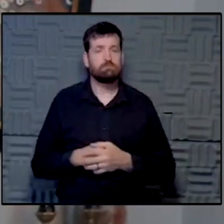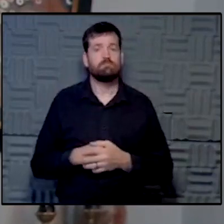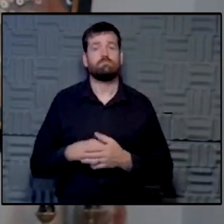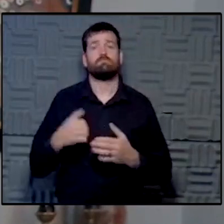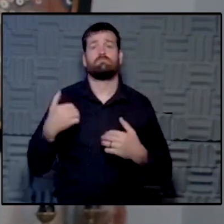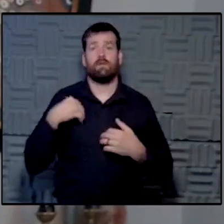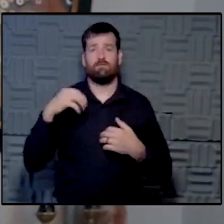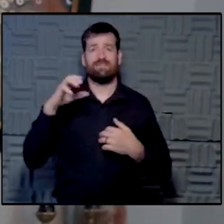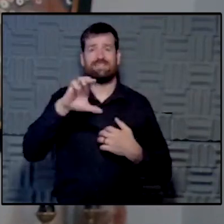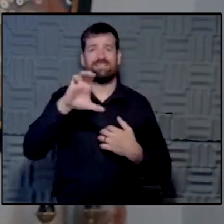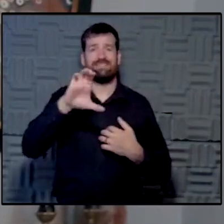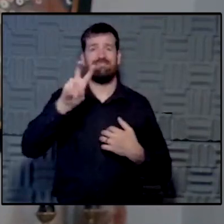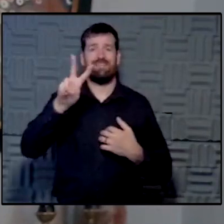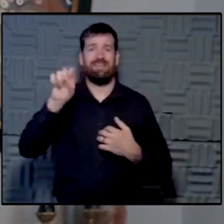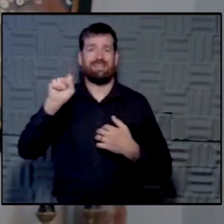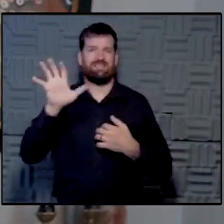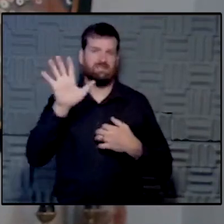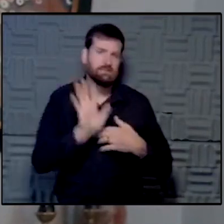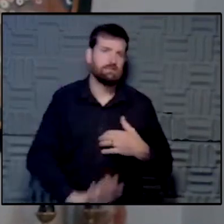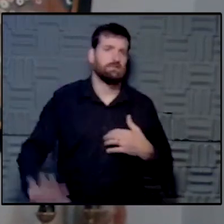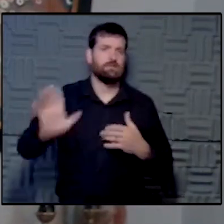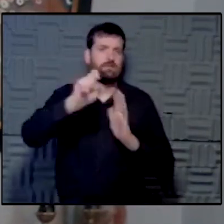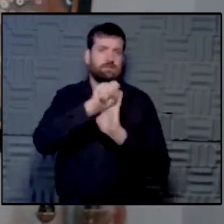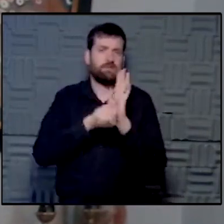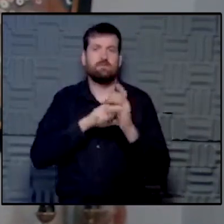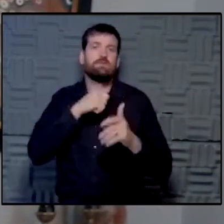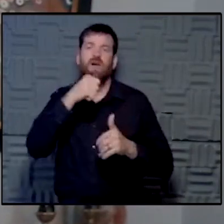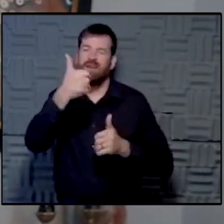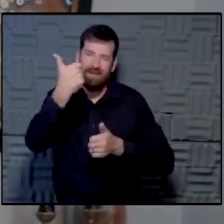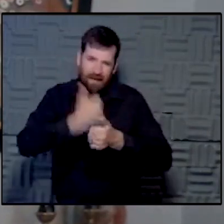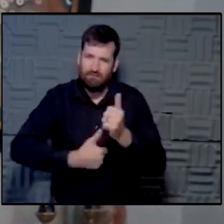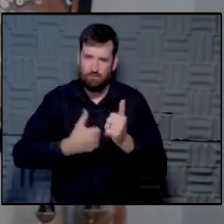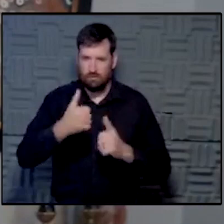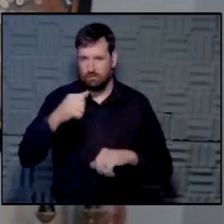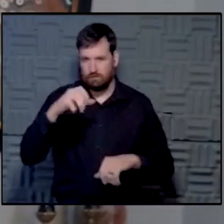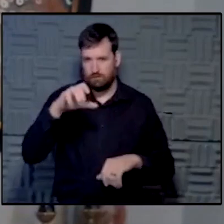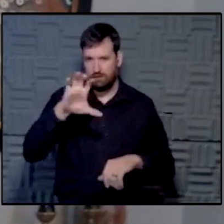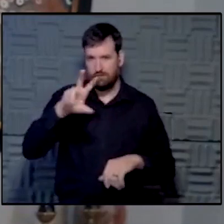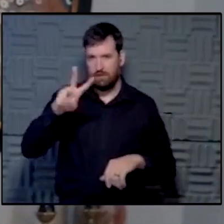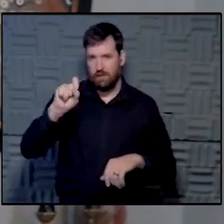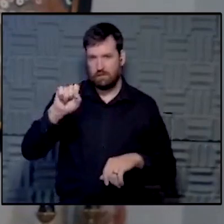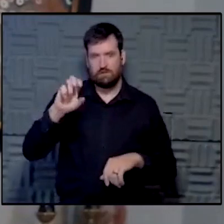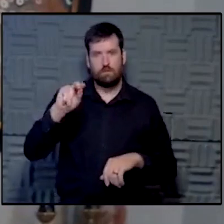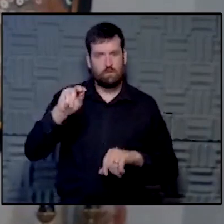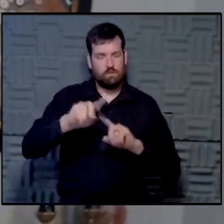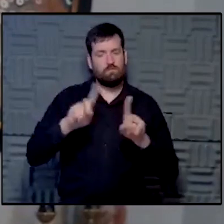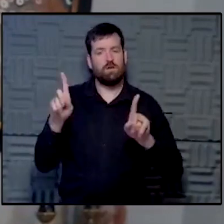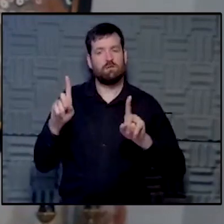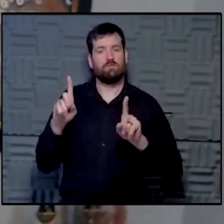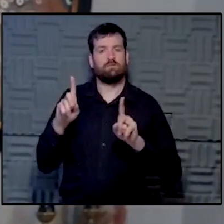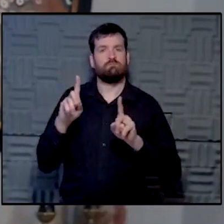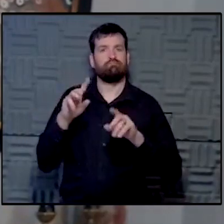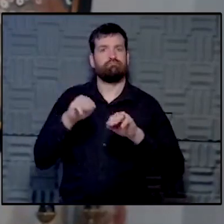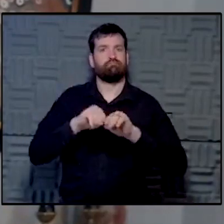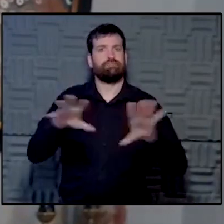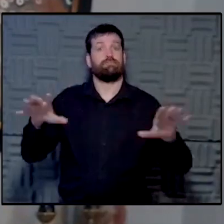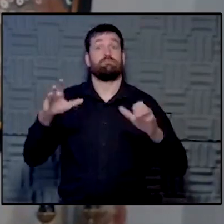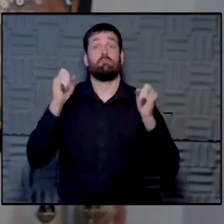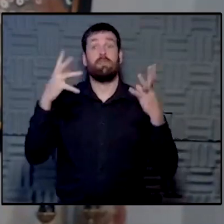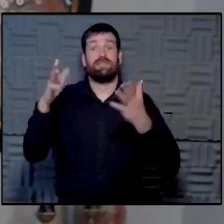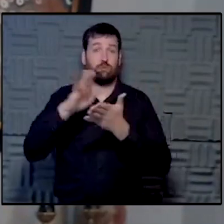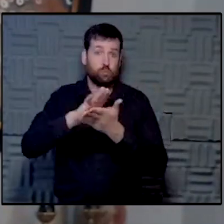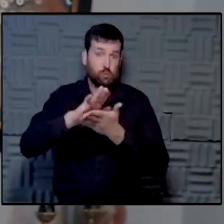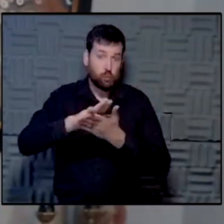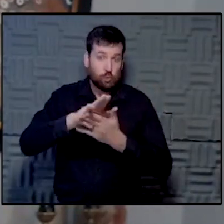CVSs throughout the state that are doing, not necessarily every CVS pharmacy, and we're pushing out to a lot of school sites,